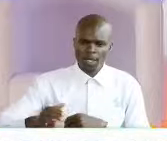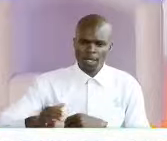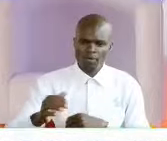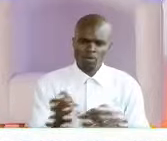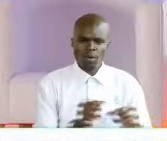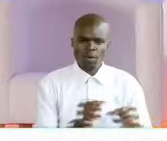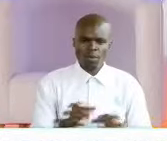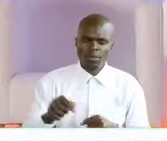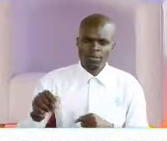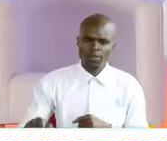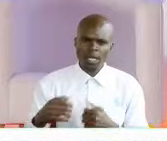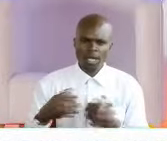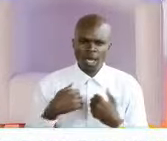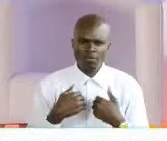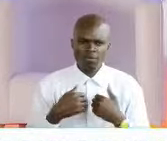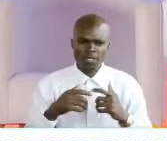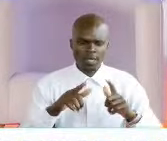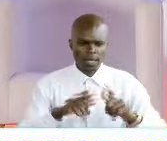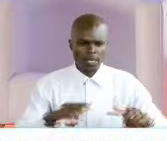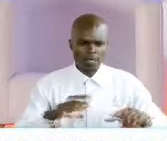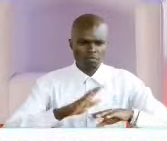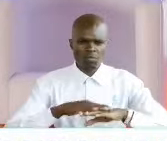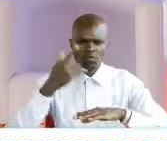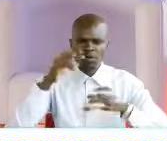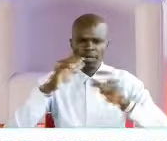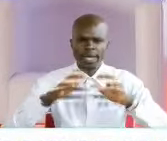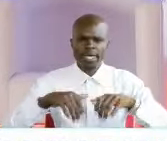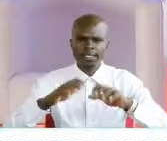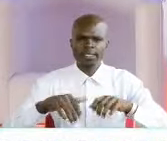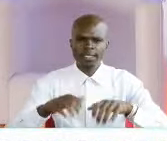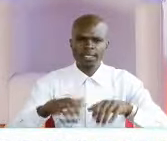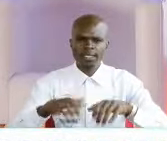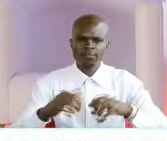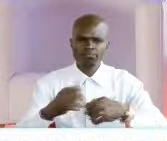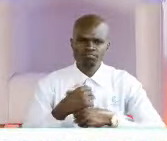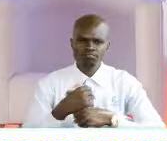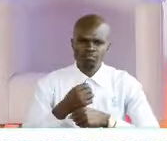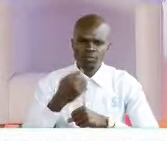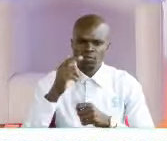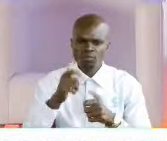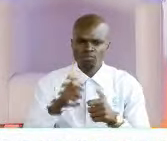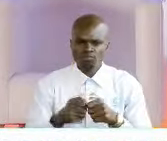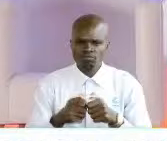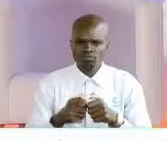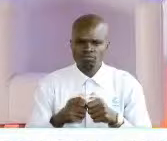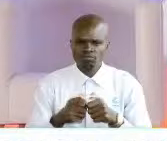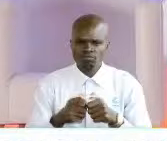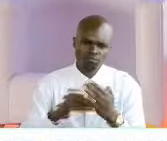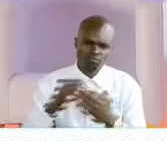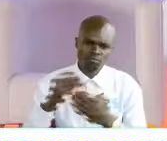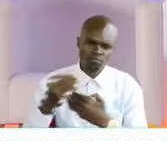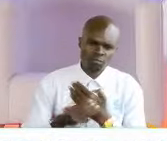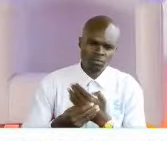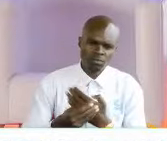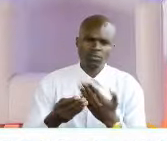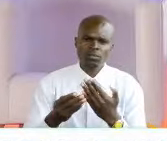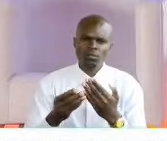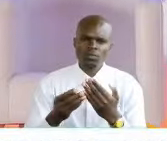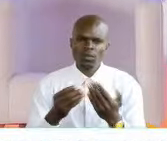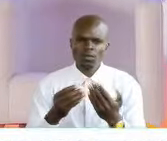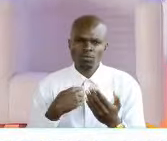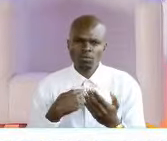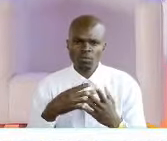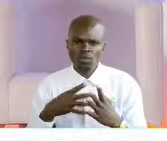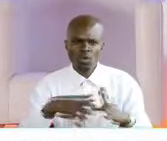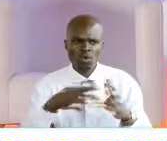of agricultural productivity. From your groundnuts, your bananas, we have heard you're going into